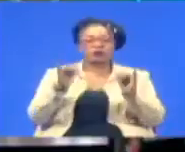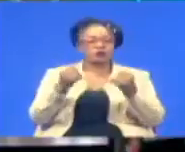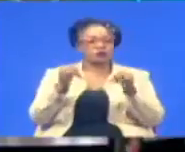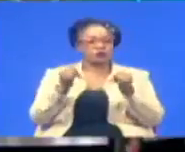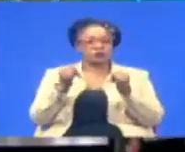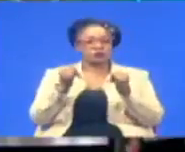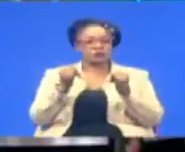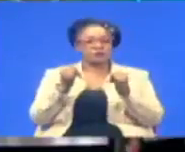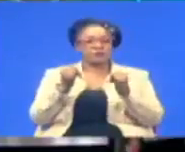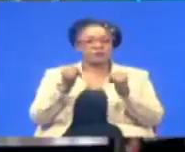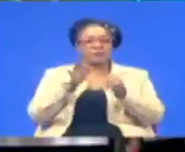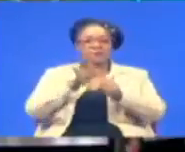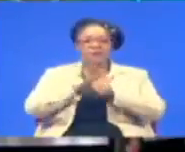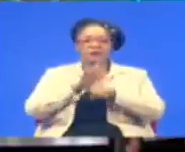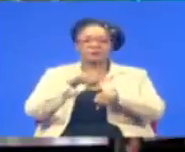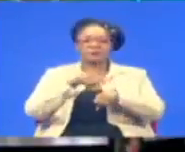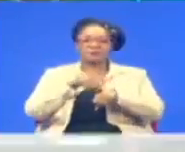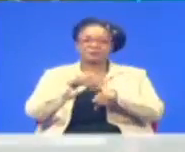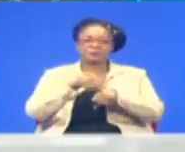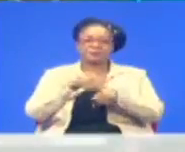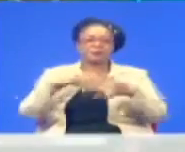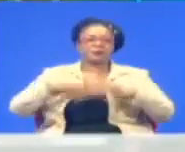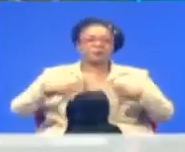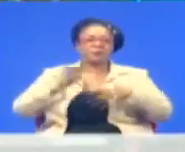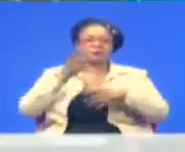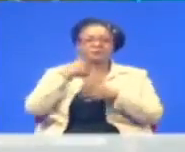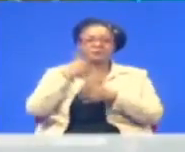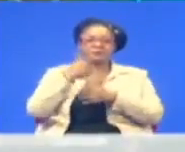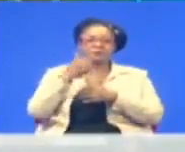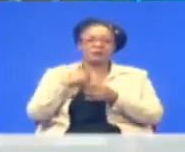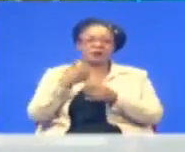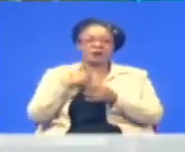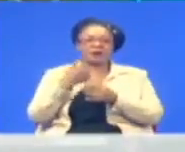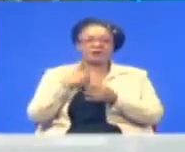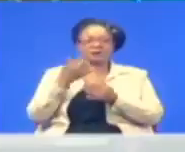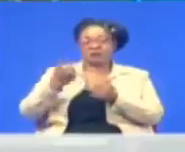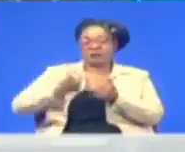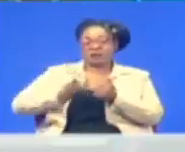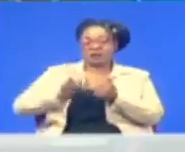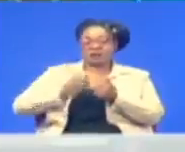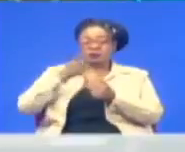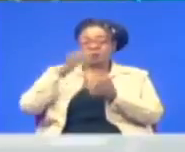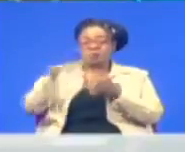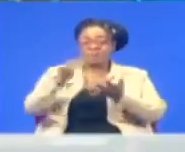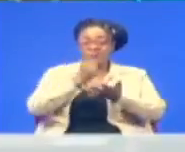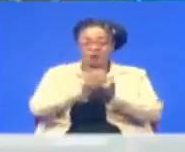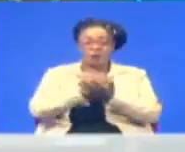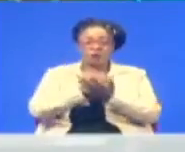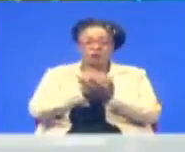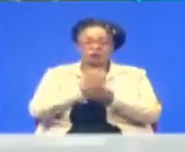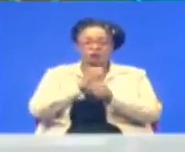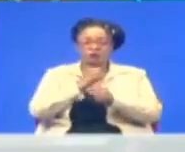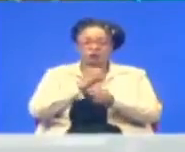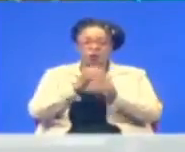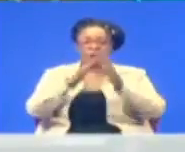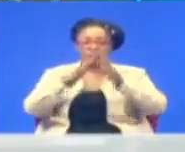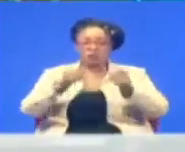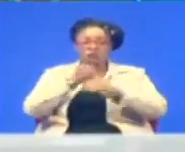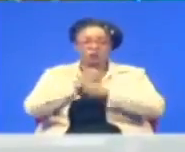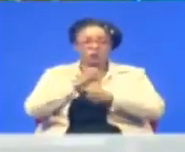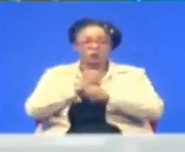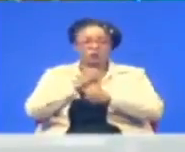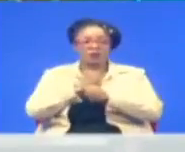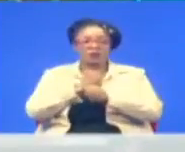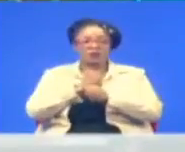Now, many are the times various people employ the services of mostly ladies who do household chores, and they're commonly known